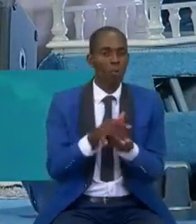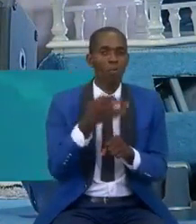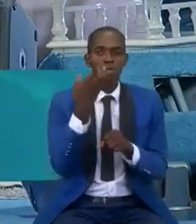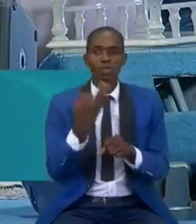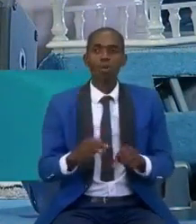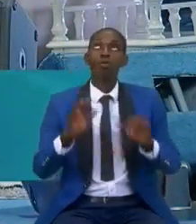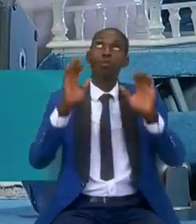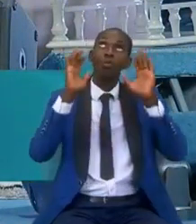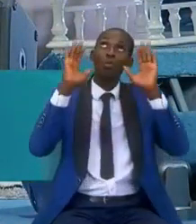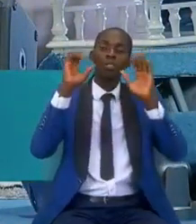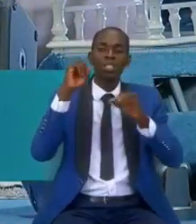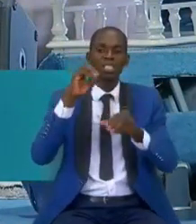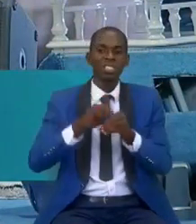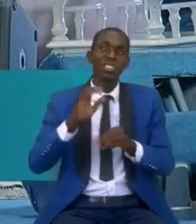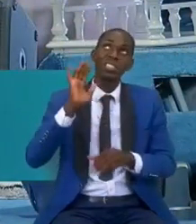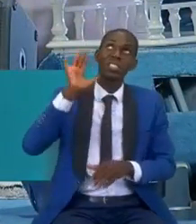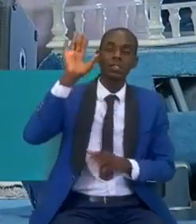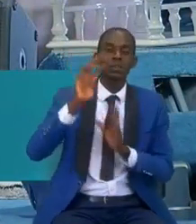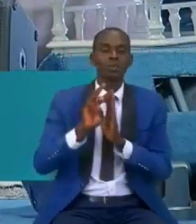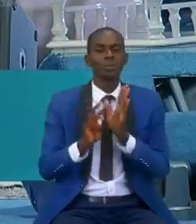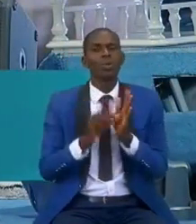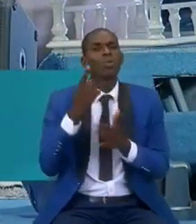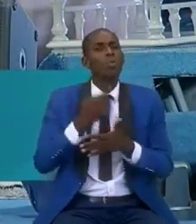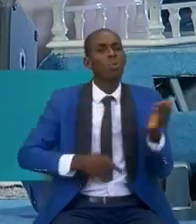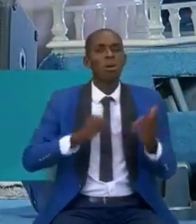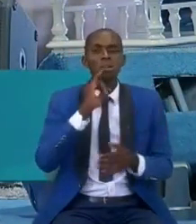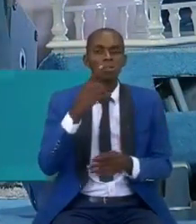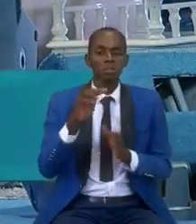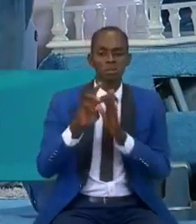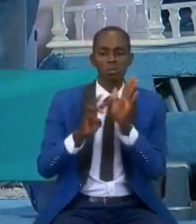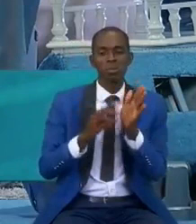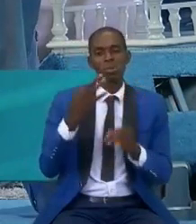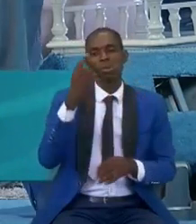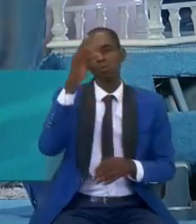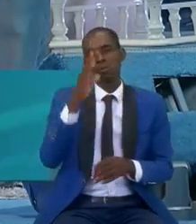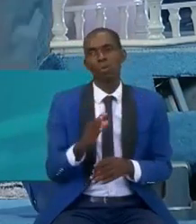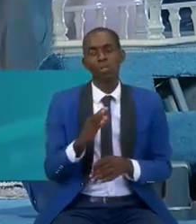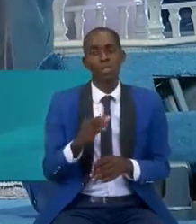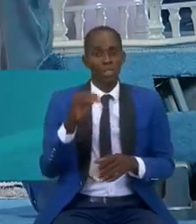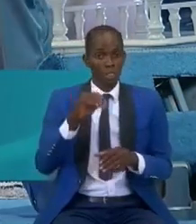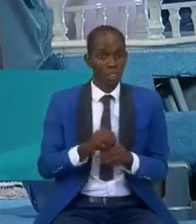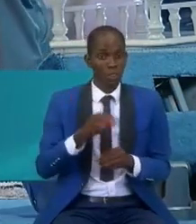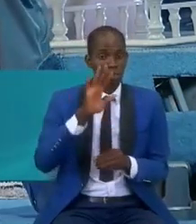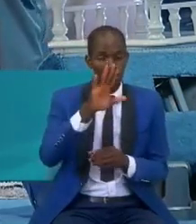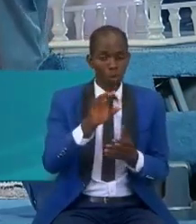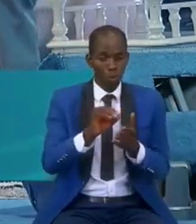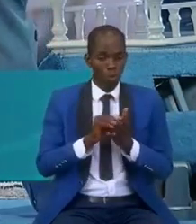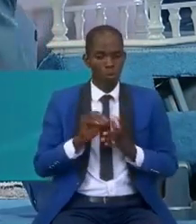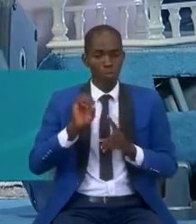of God in my particular situation? Can I tell? The leper came to Christ and